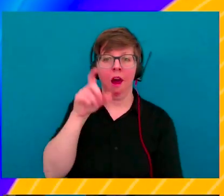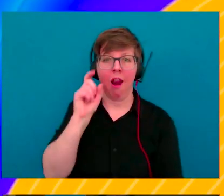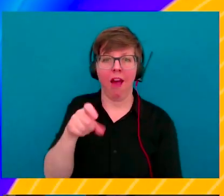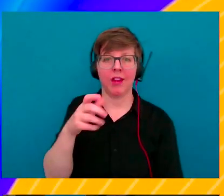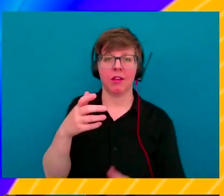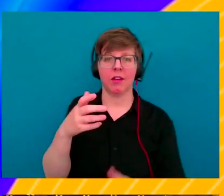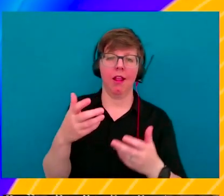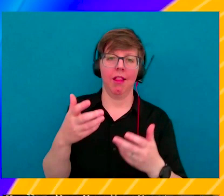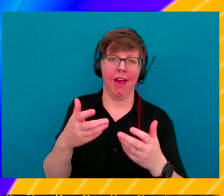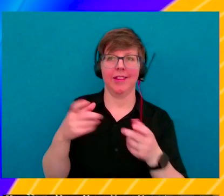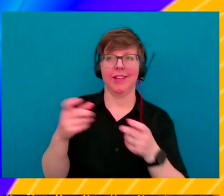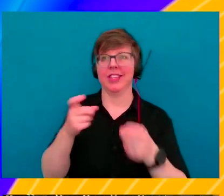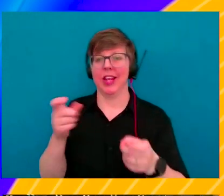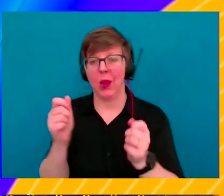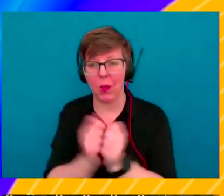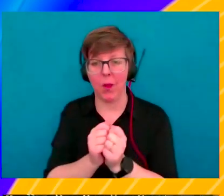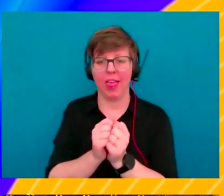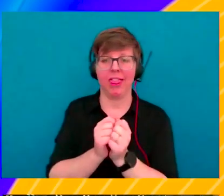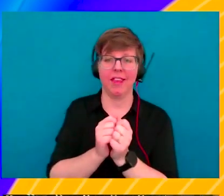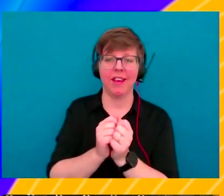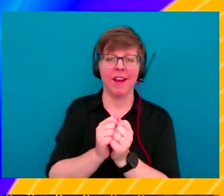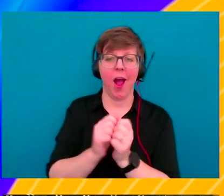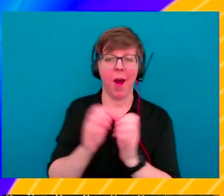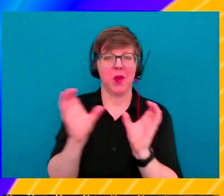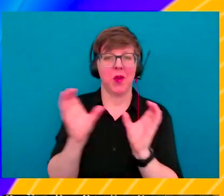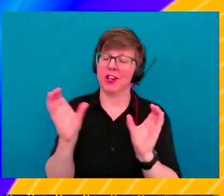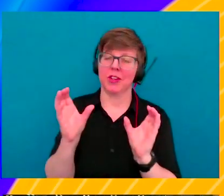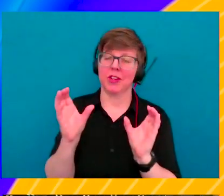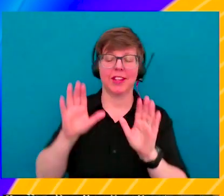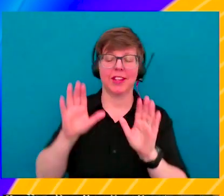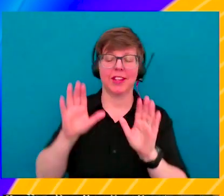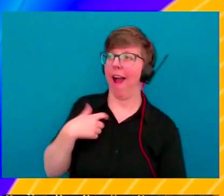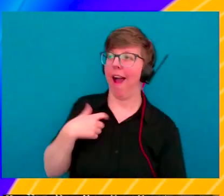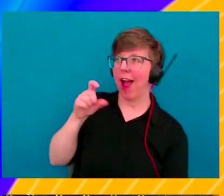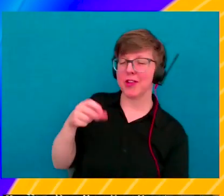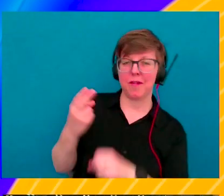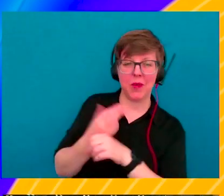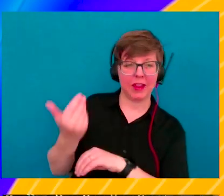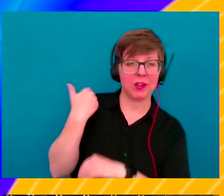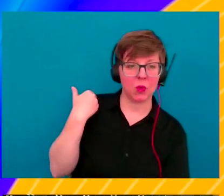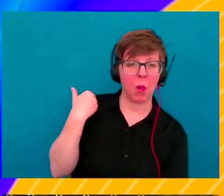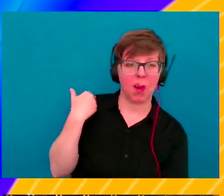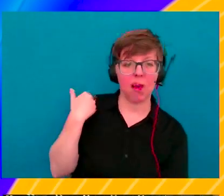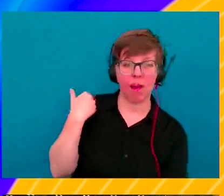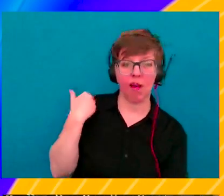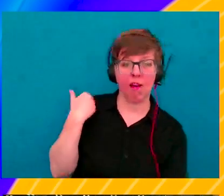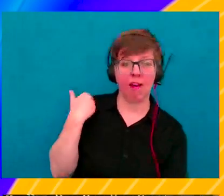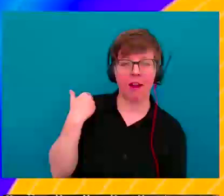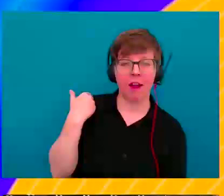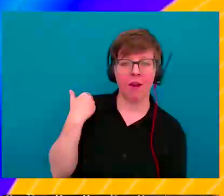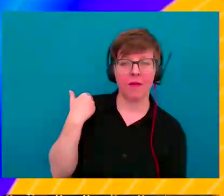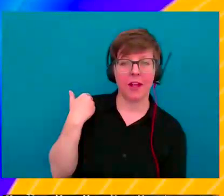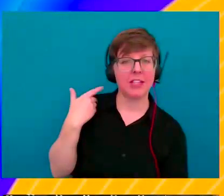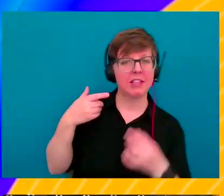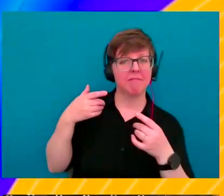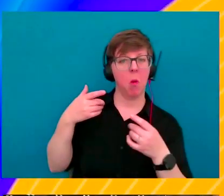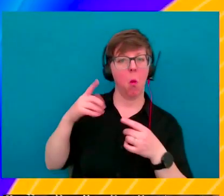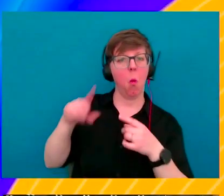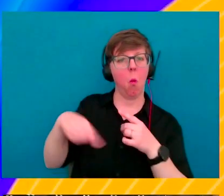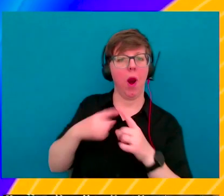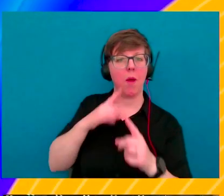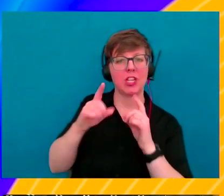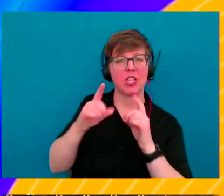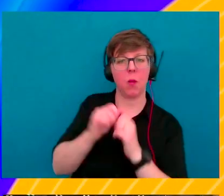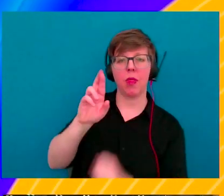earlier. Actually, I should have used this earlier. I should have said that segment with Richard, actually. I was talking to a